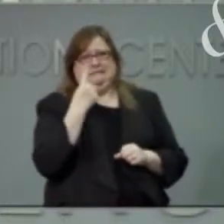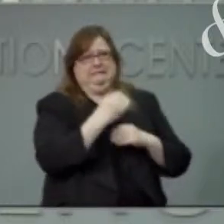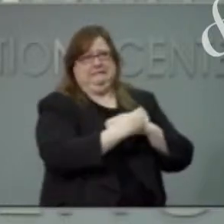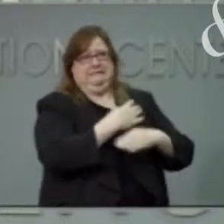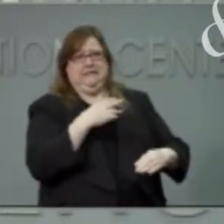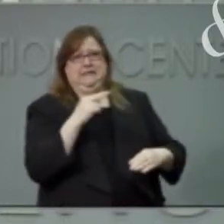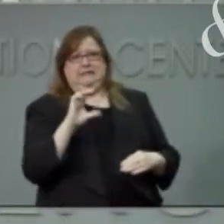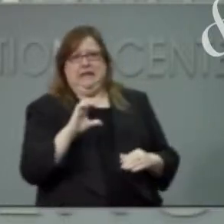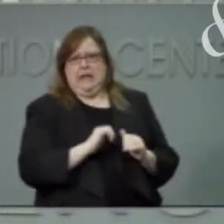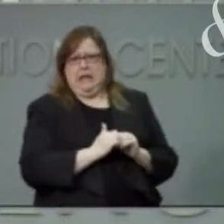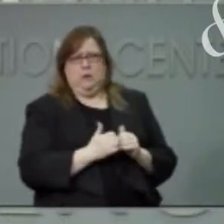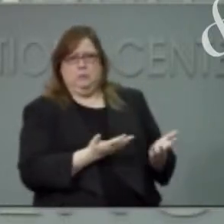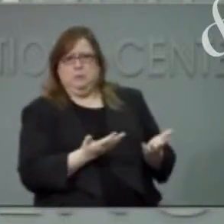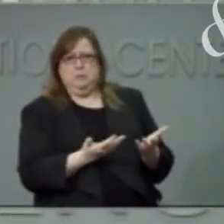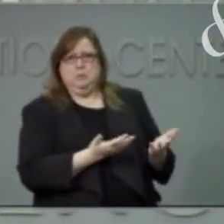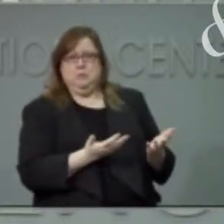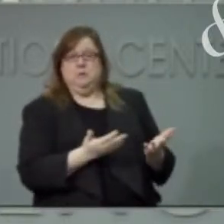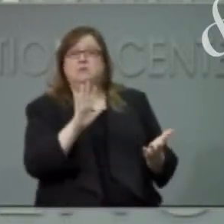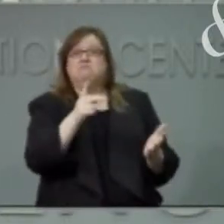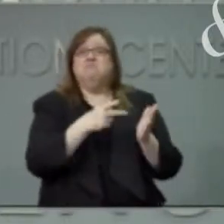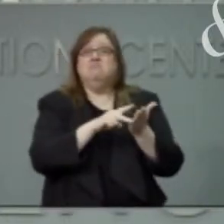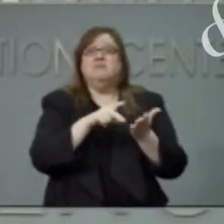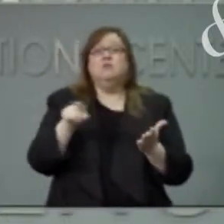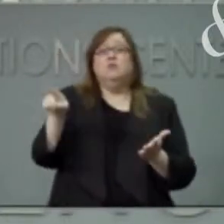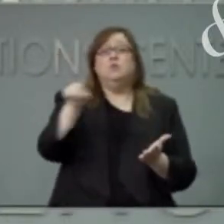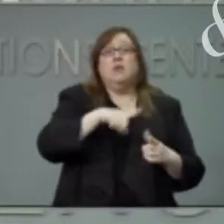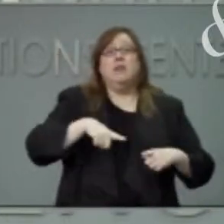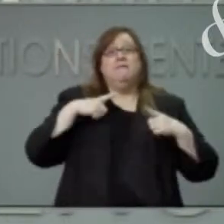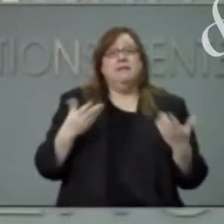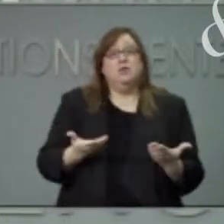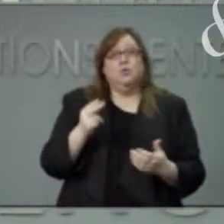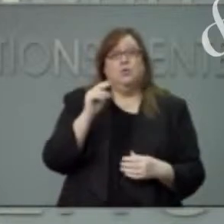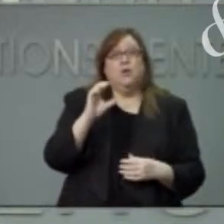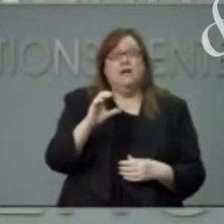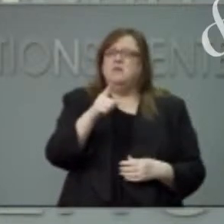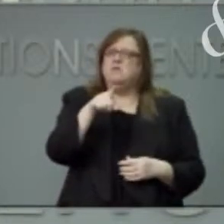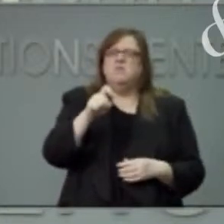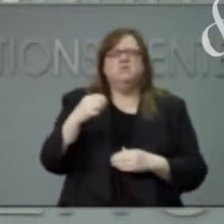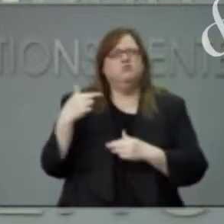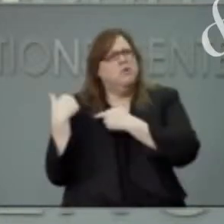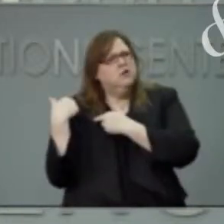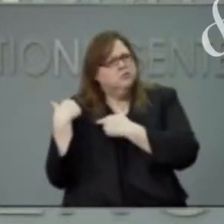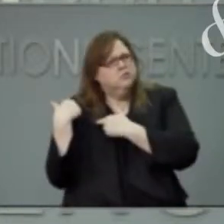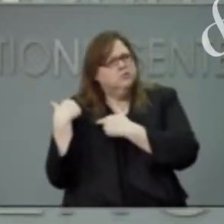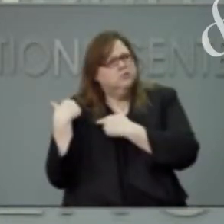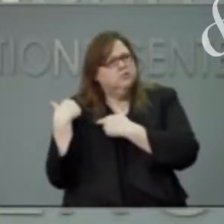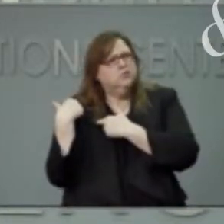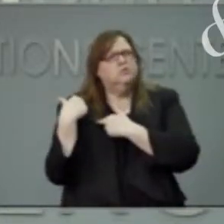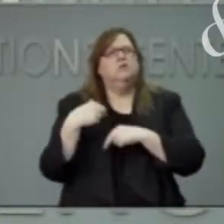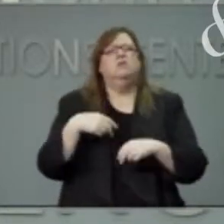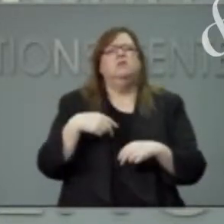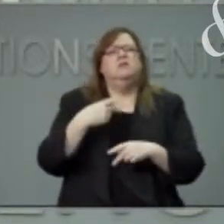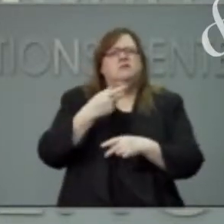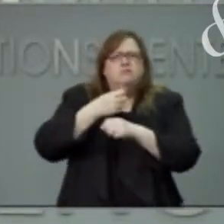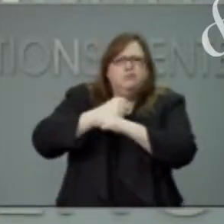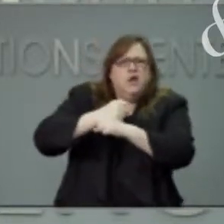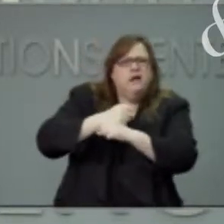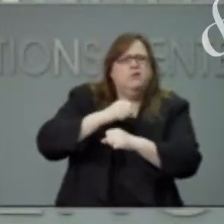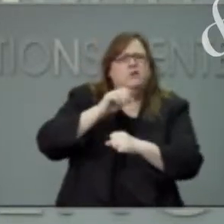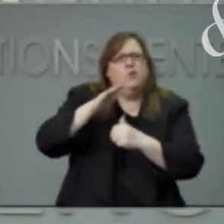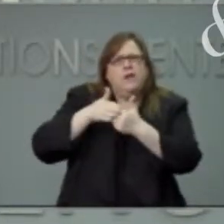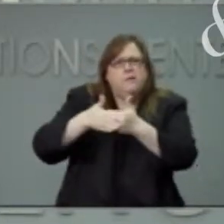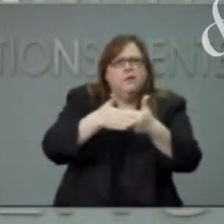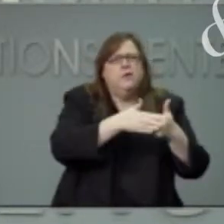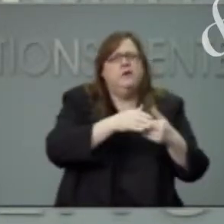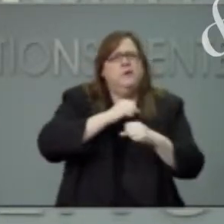act responsibly and protect our loved ones by always wearing masks and keeping distant when we're together.